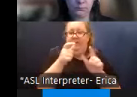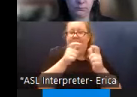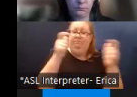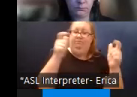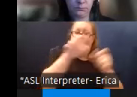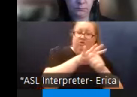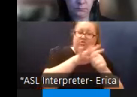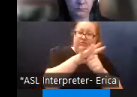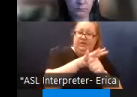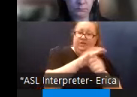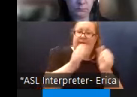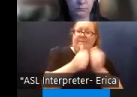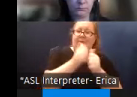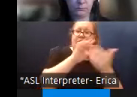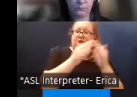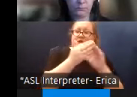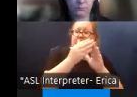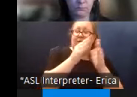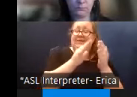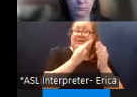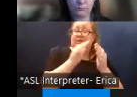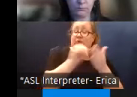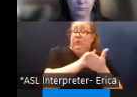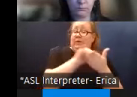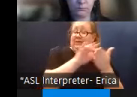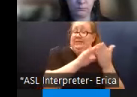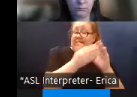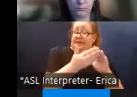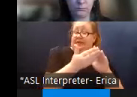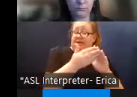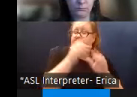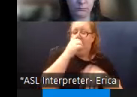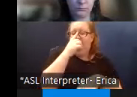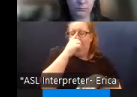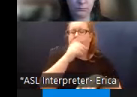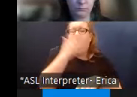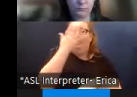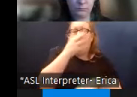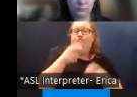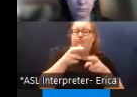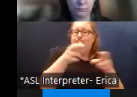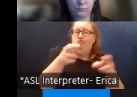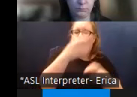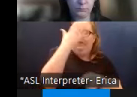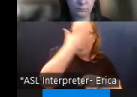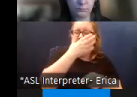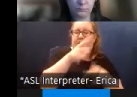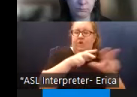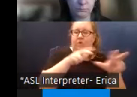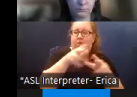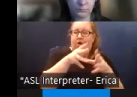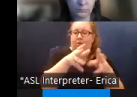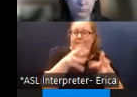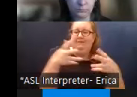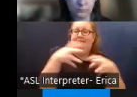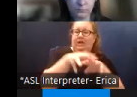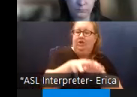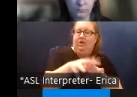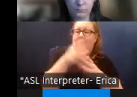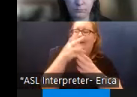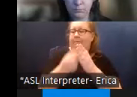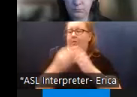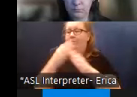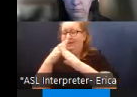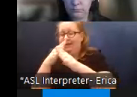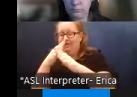region, mostly New York City, of some riverfront walkways that are integrated with both protections, green